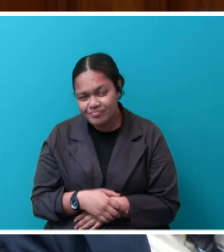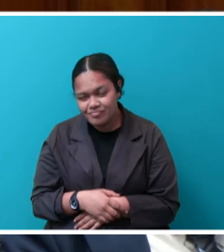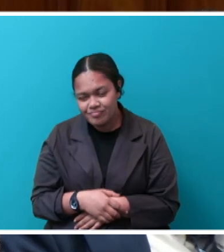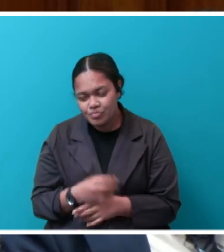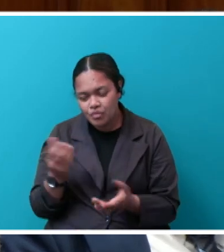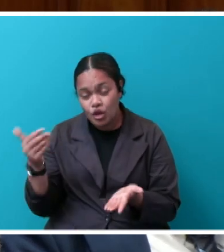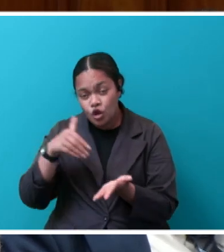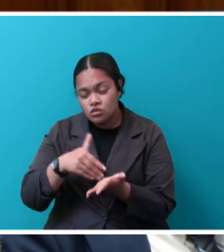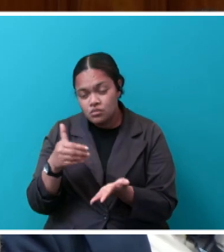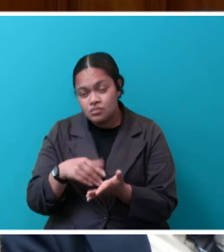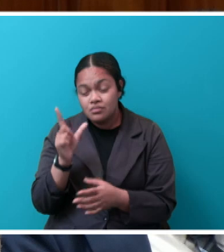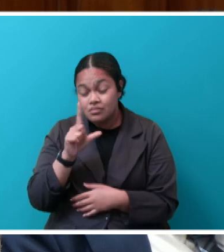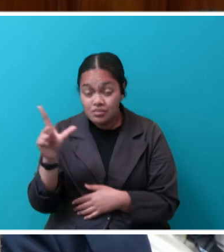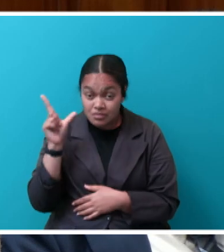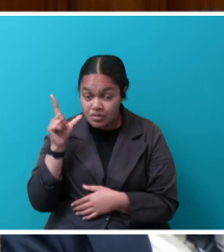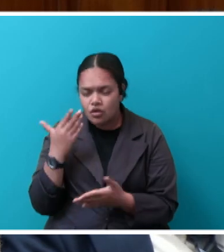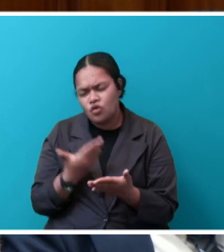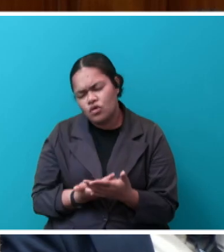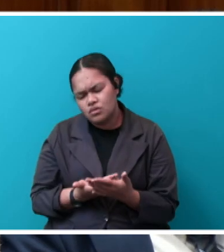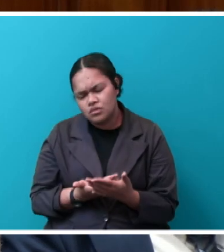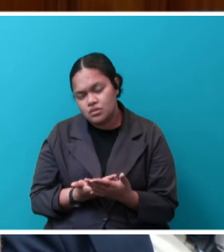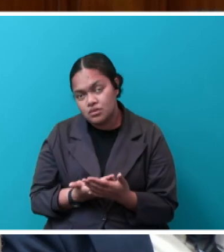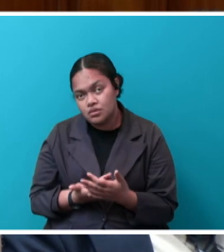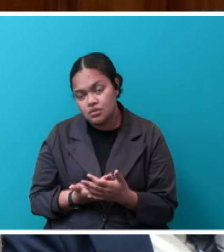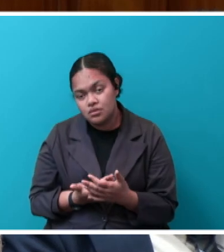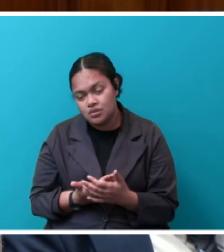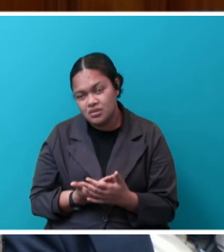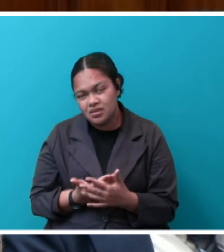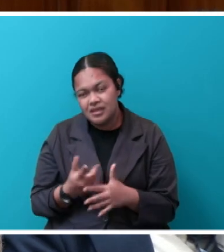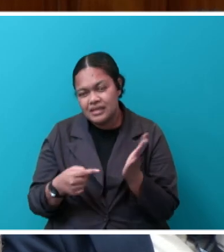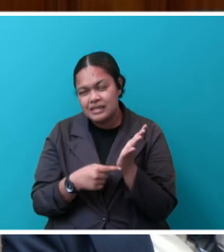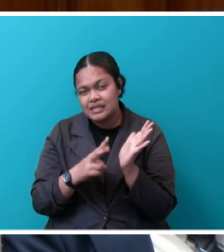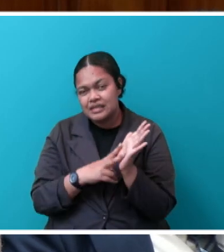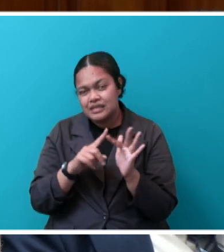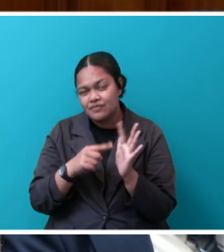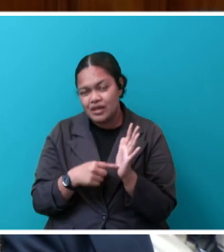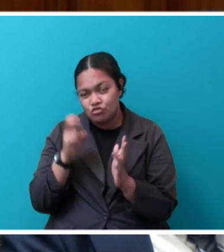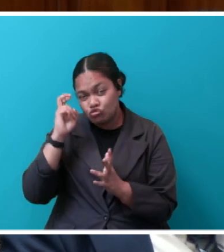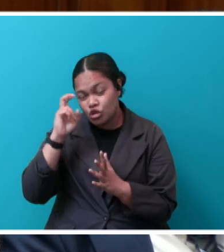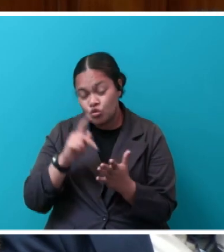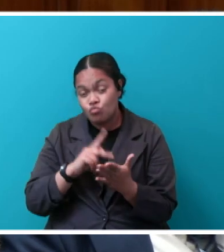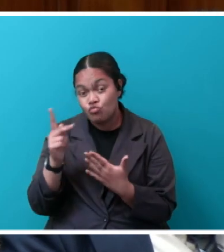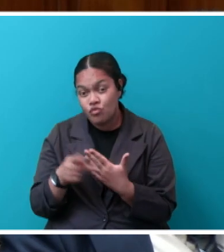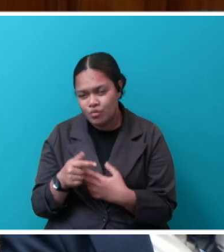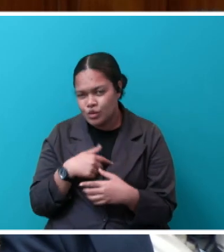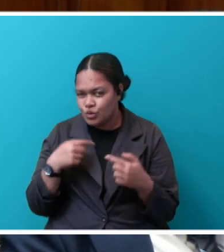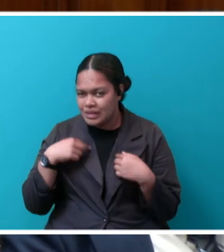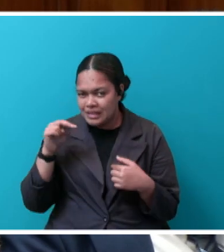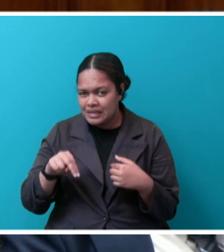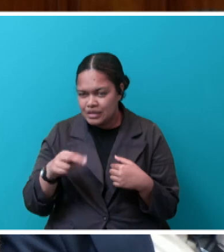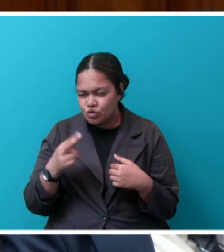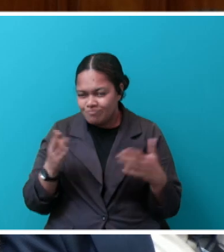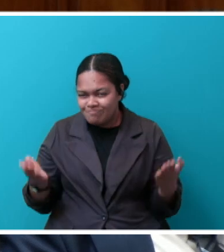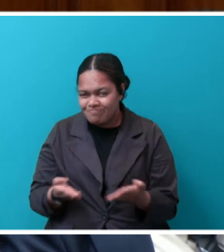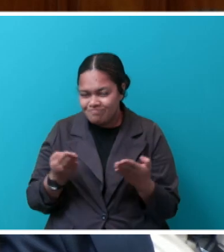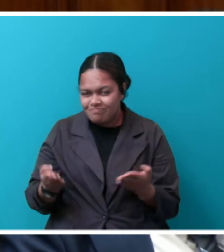contribution yesterday regarding the Tibet training programs that we need to emphasize on.